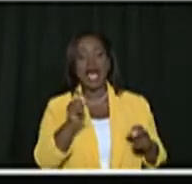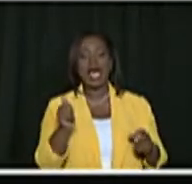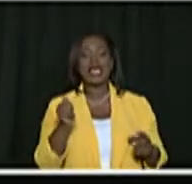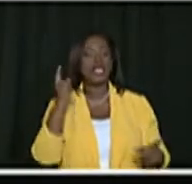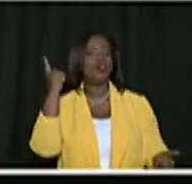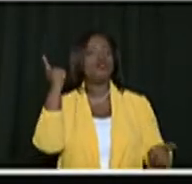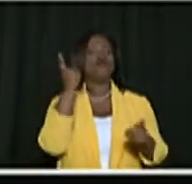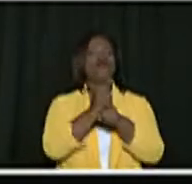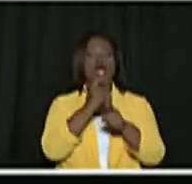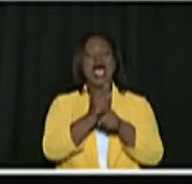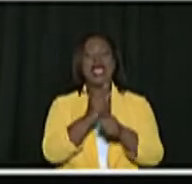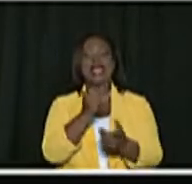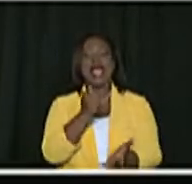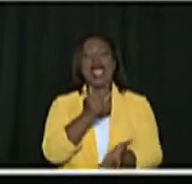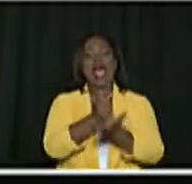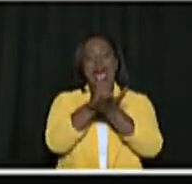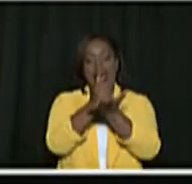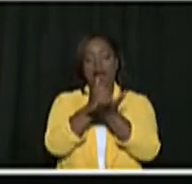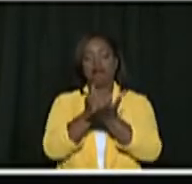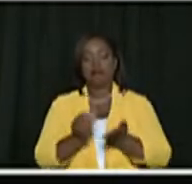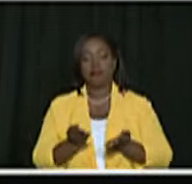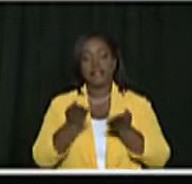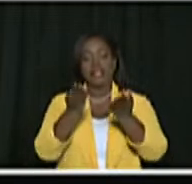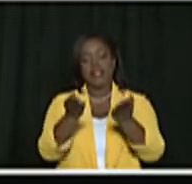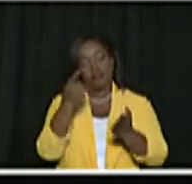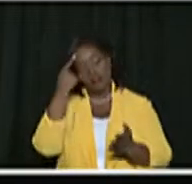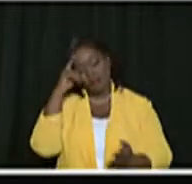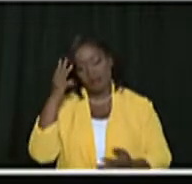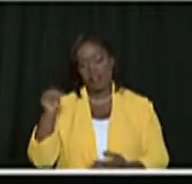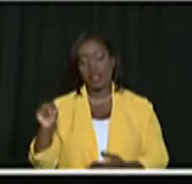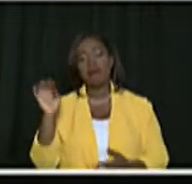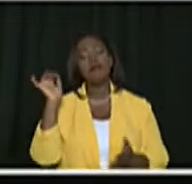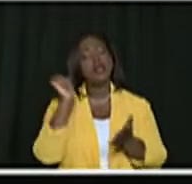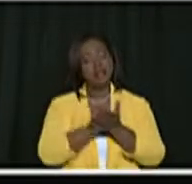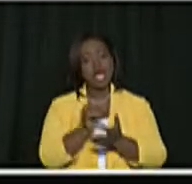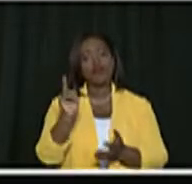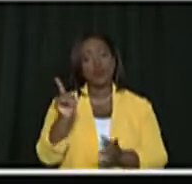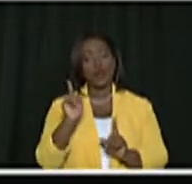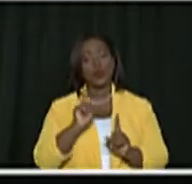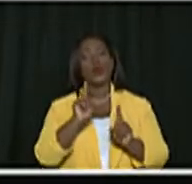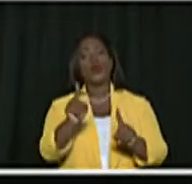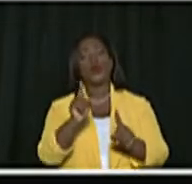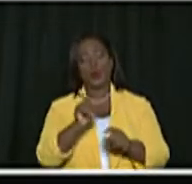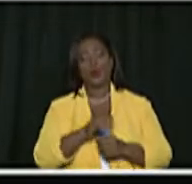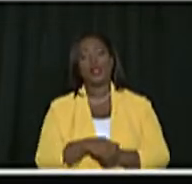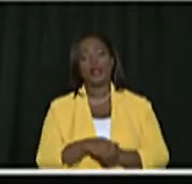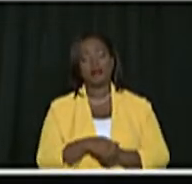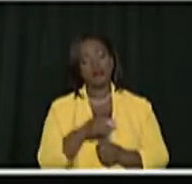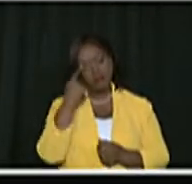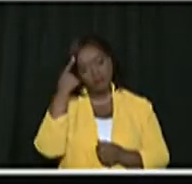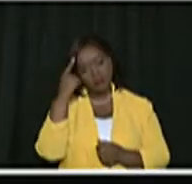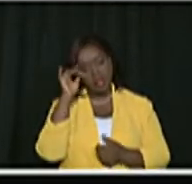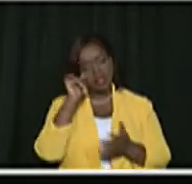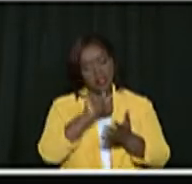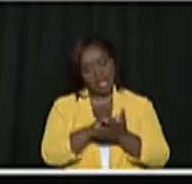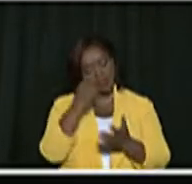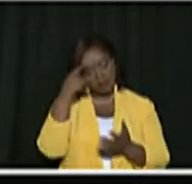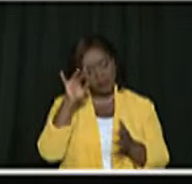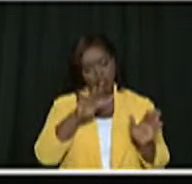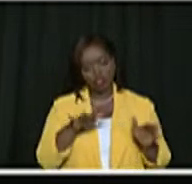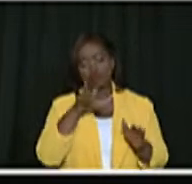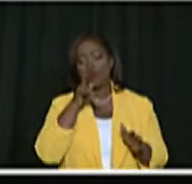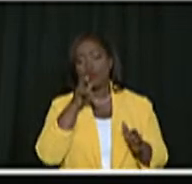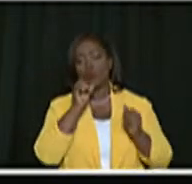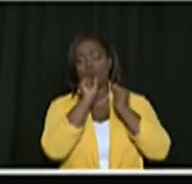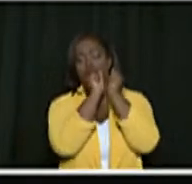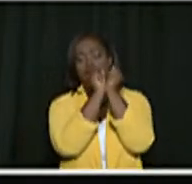them. And so that's where we are going in terms of the children who are beyond exhibiting